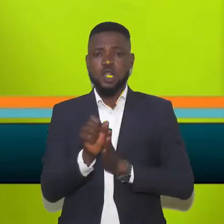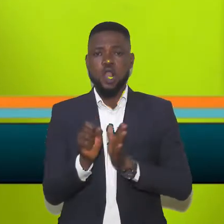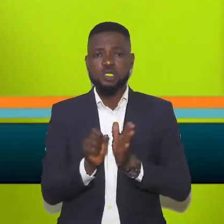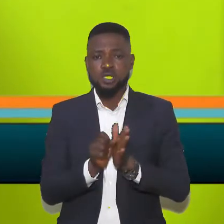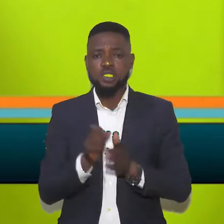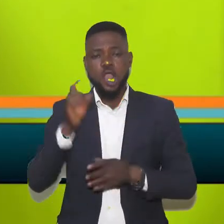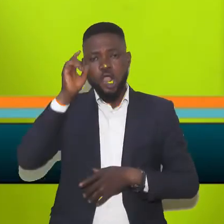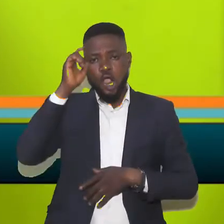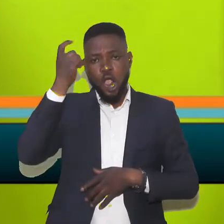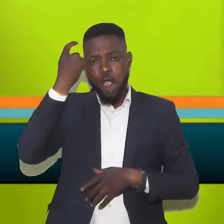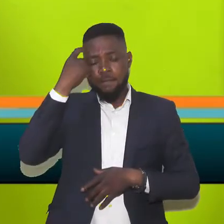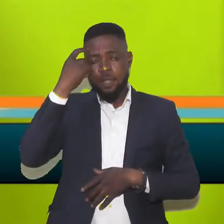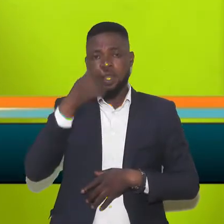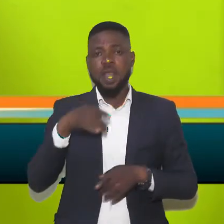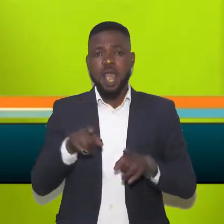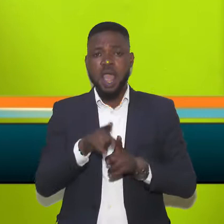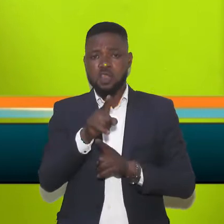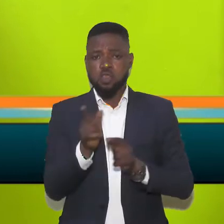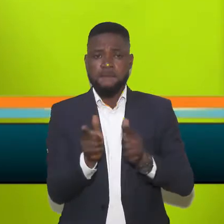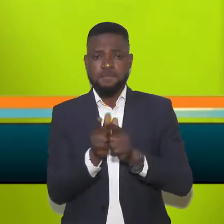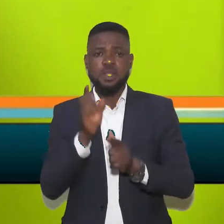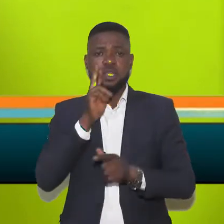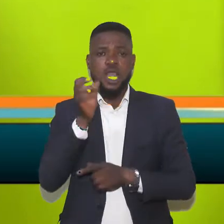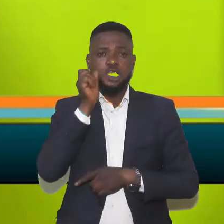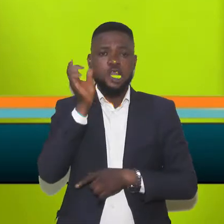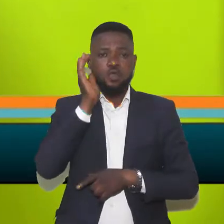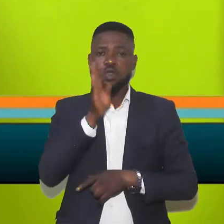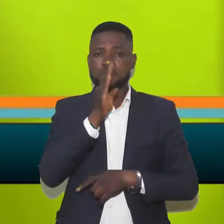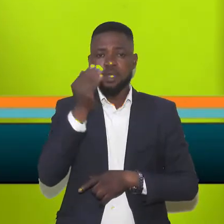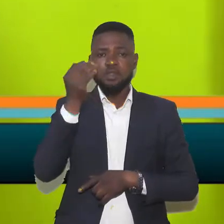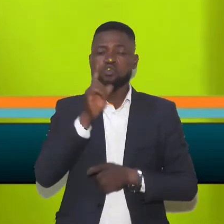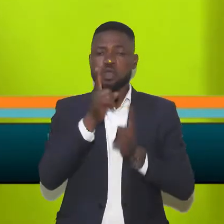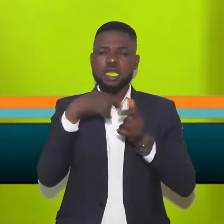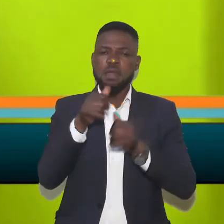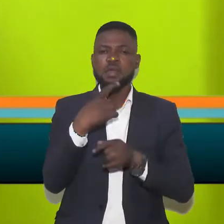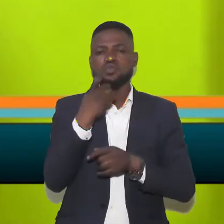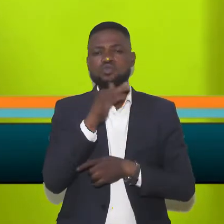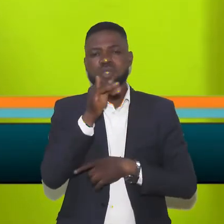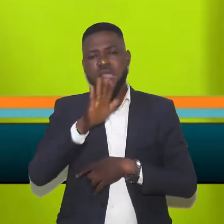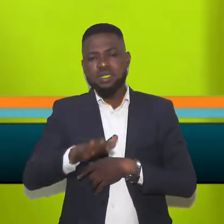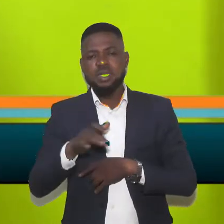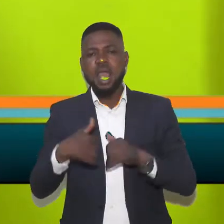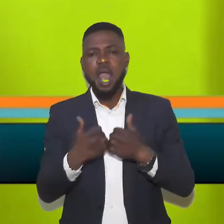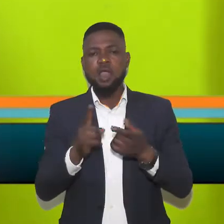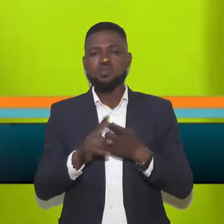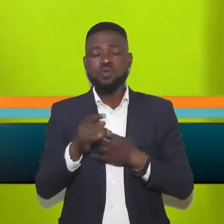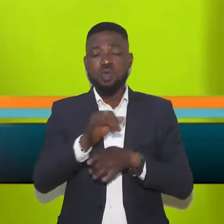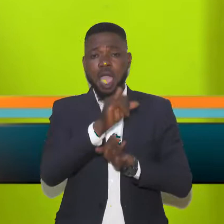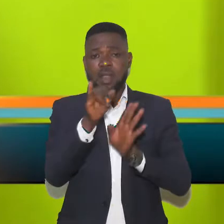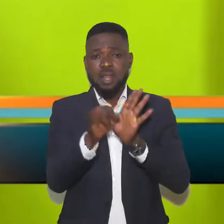State government. As you meet her, we'll be talking about who a child is, how do you